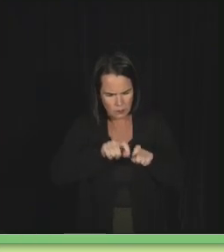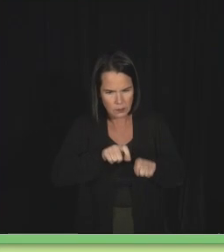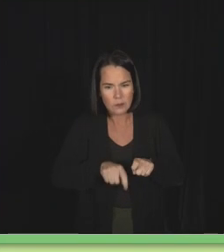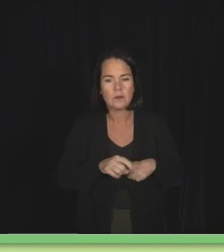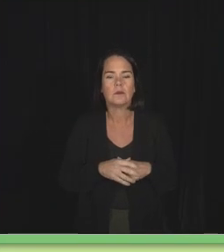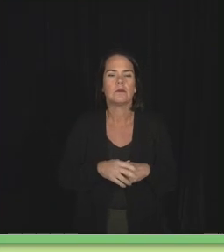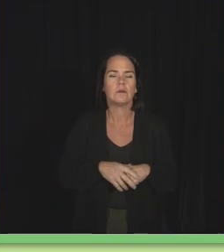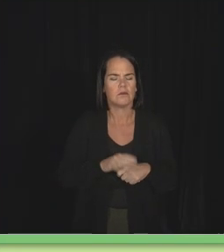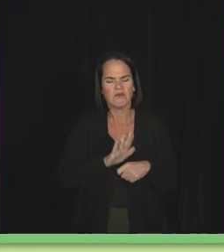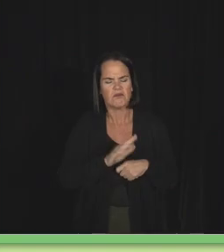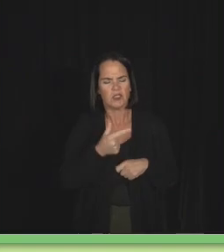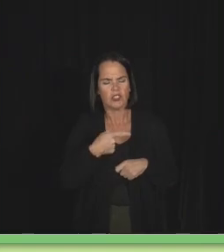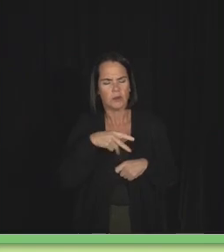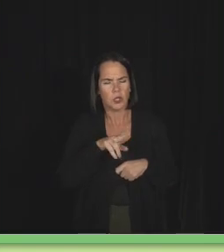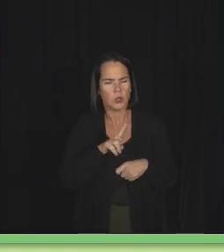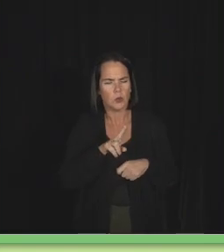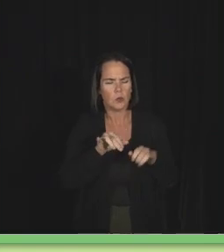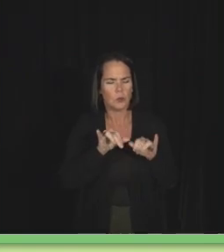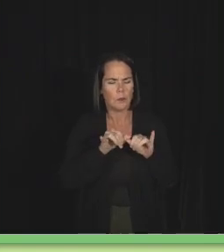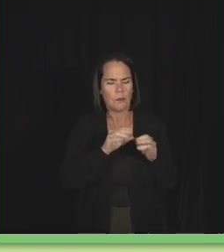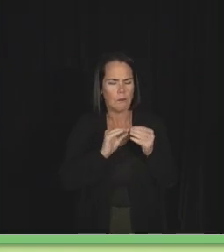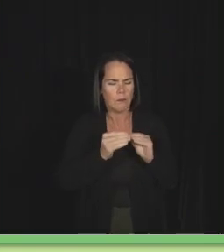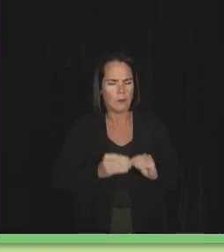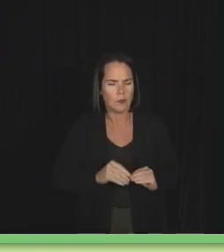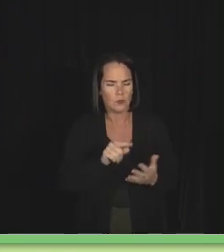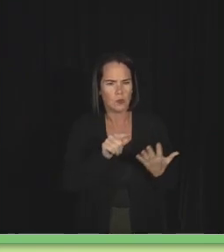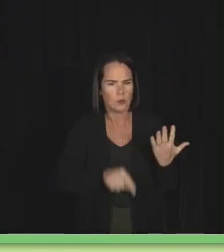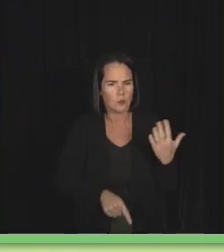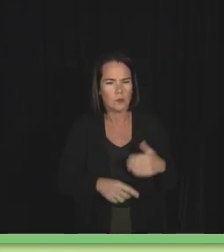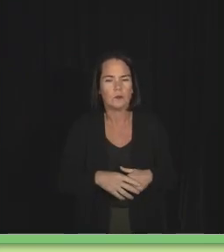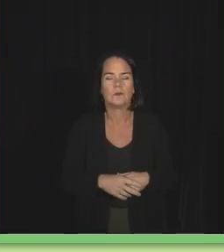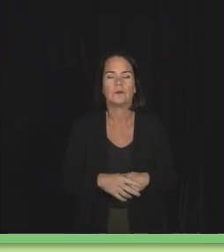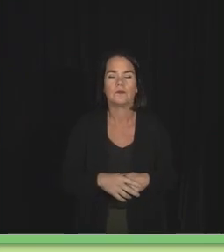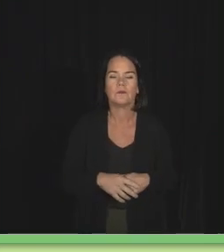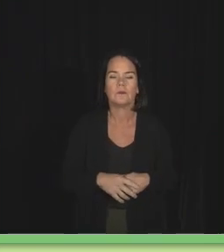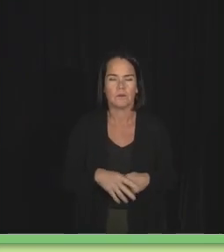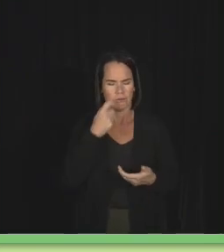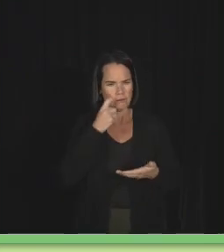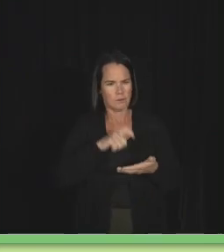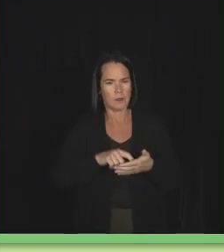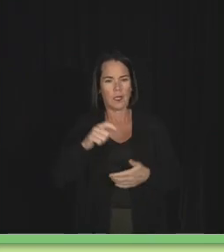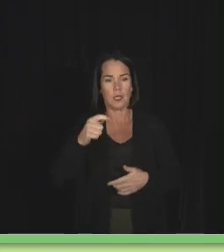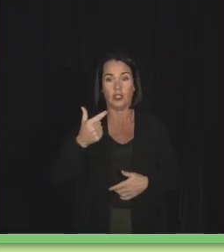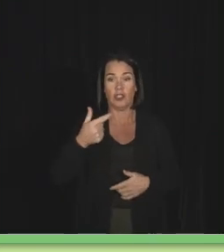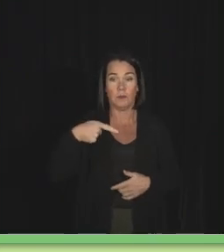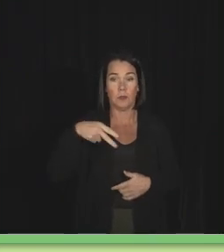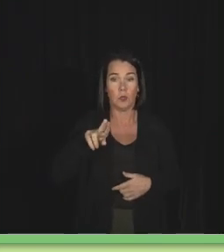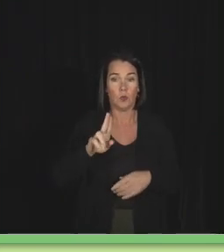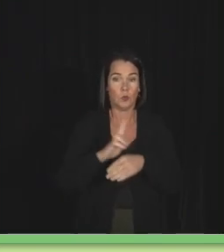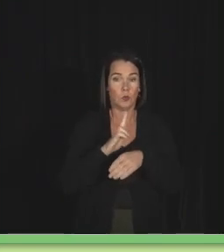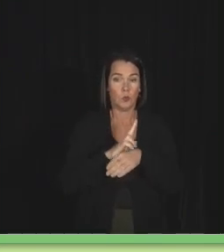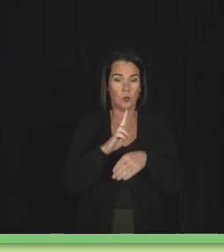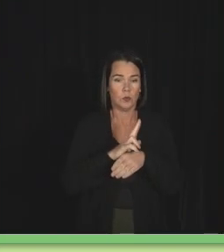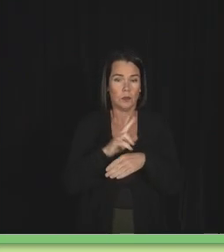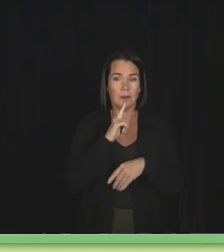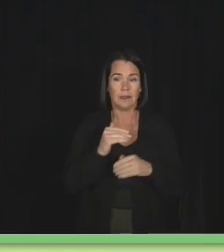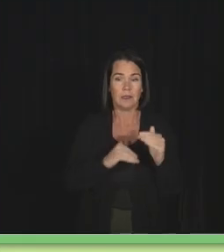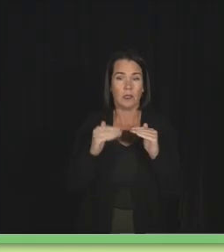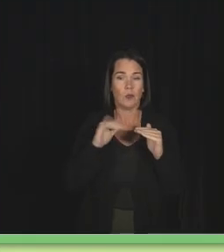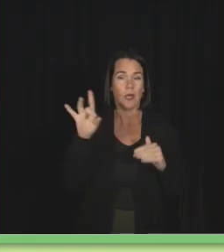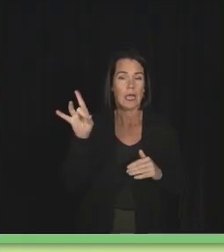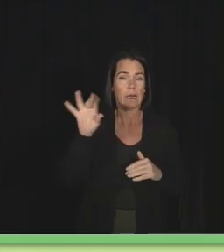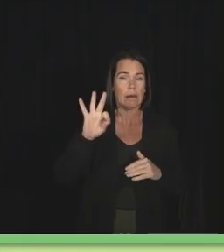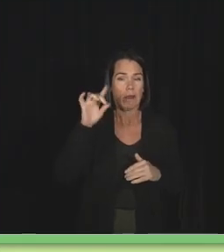GPU metrics exporter. Now I can see that the GPU utilization is 89 for the first